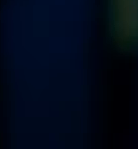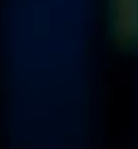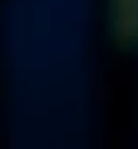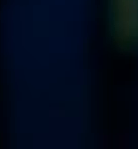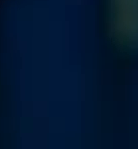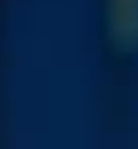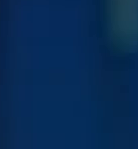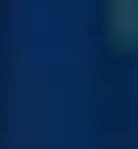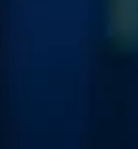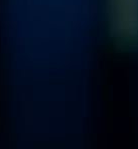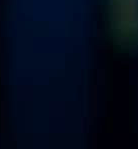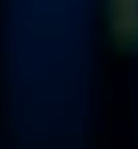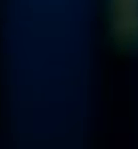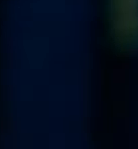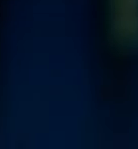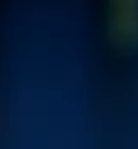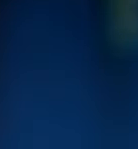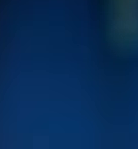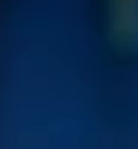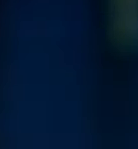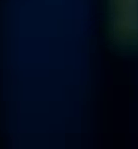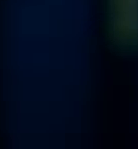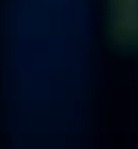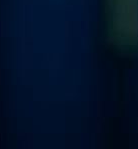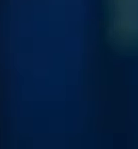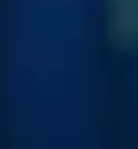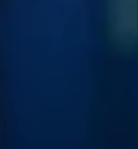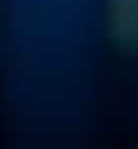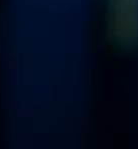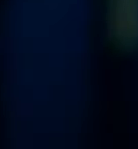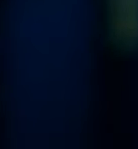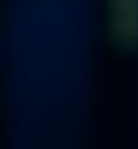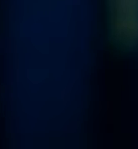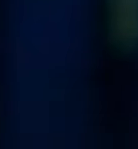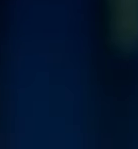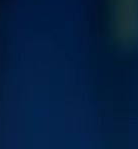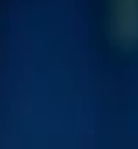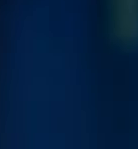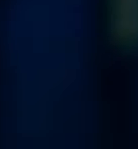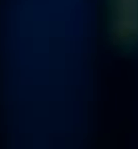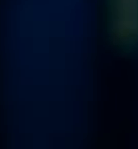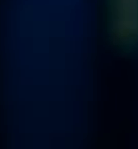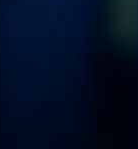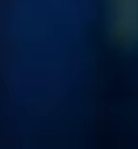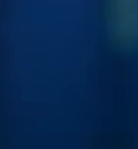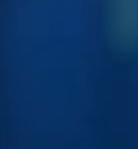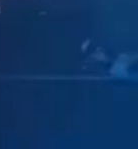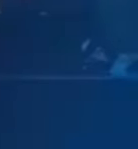of taking on a small church and revitalizing it. And so we did that. And then 10 years